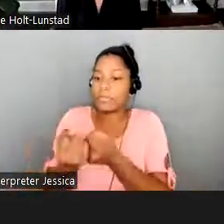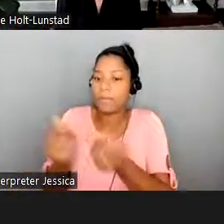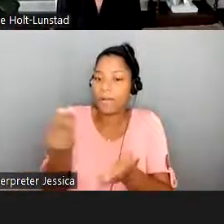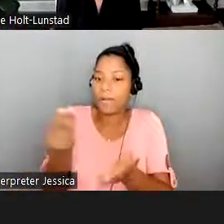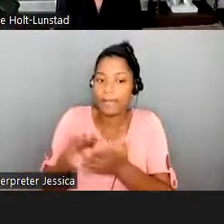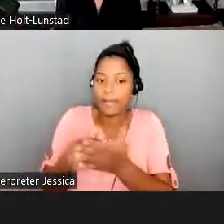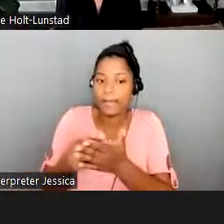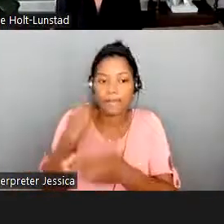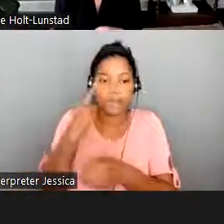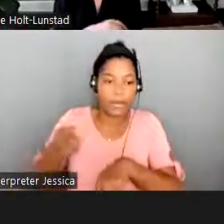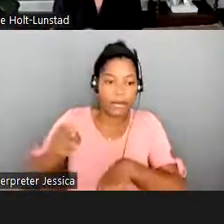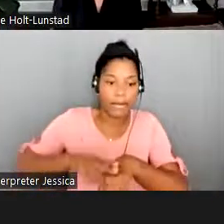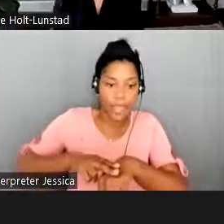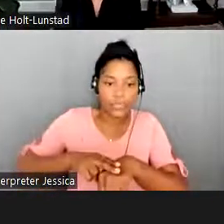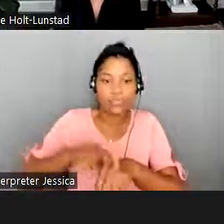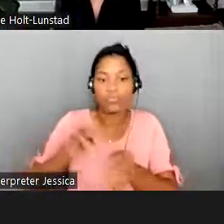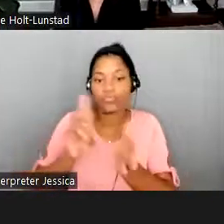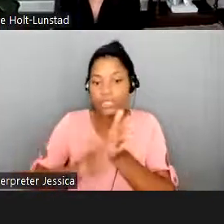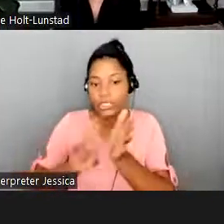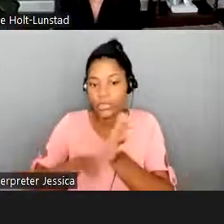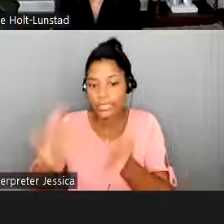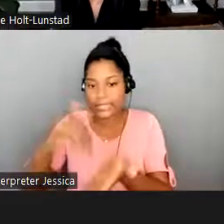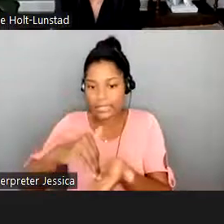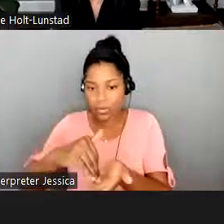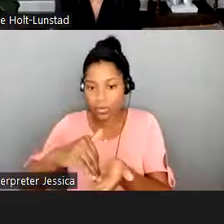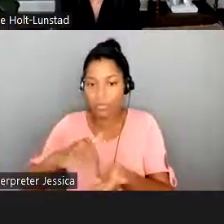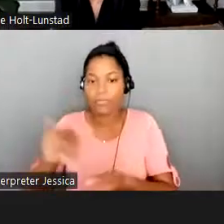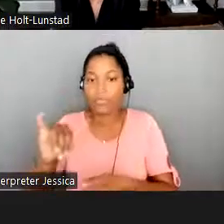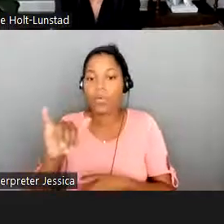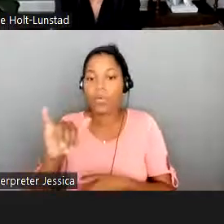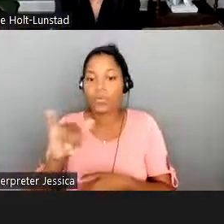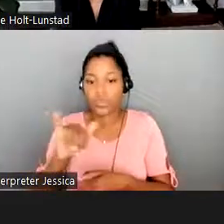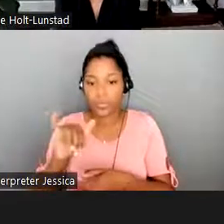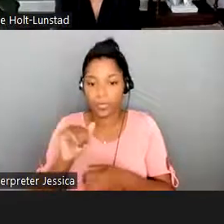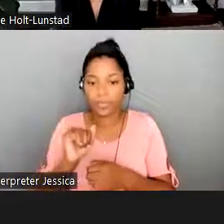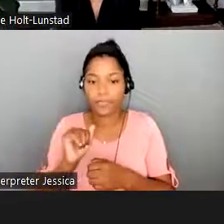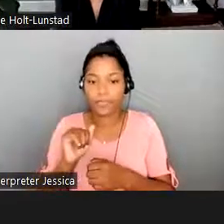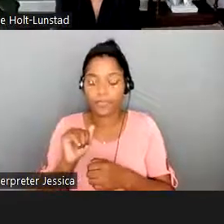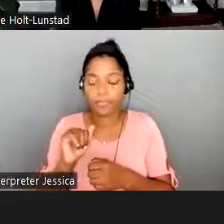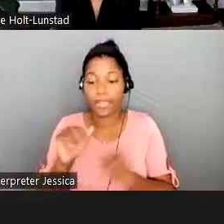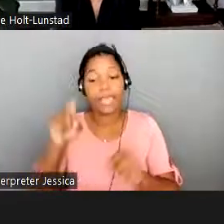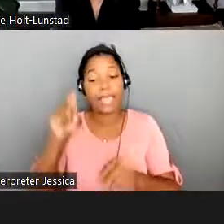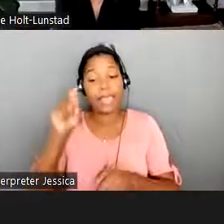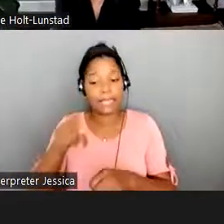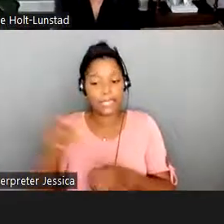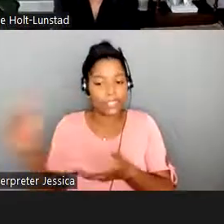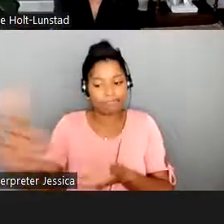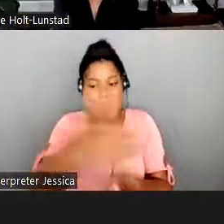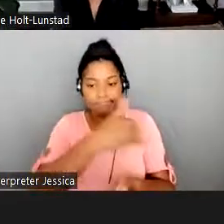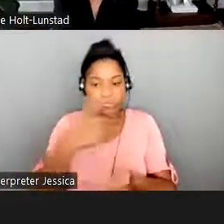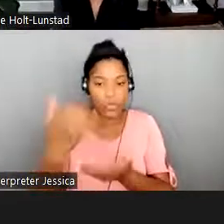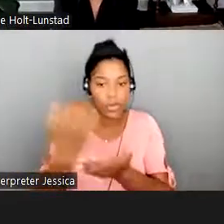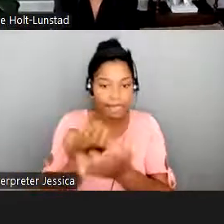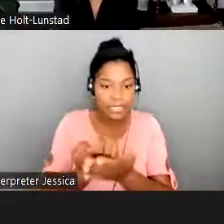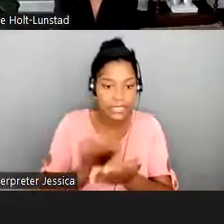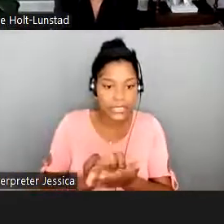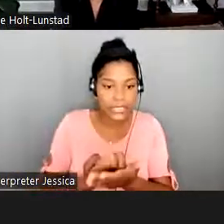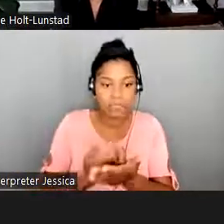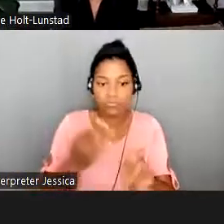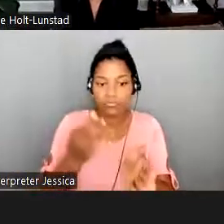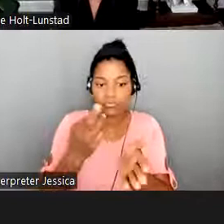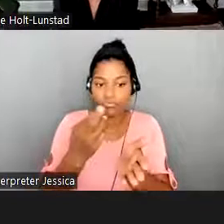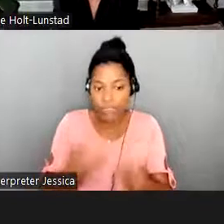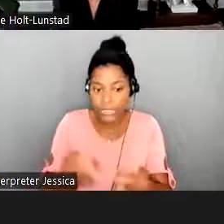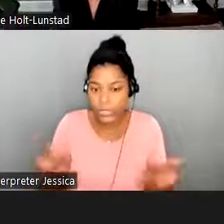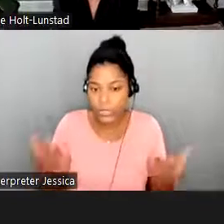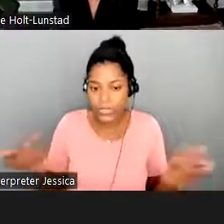resources, training, and best practices on social isolation and loneliness, including those for older adults and for